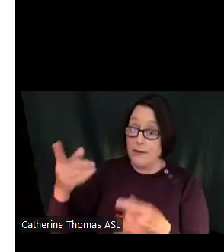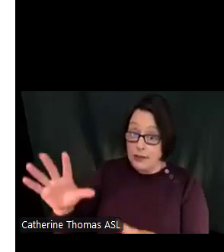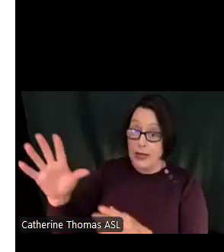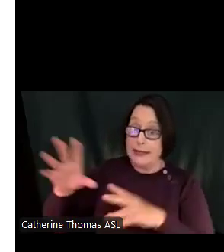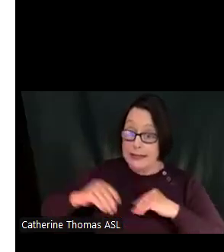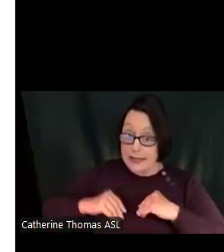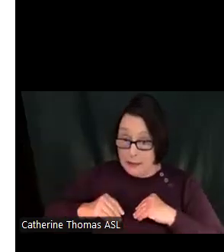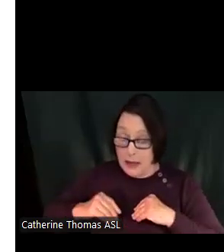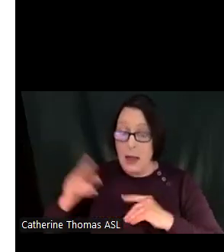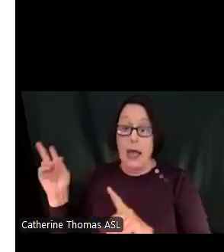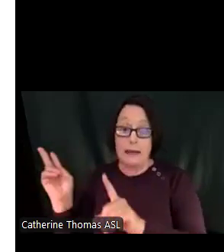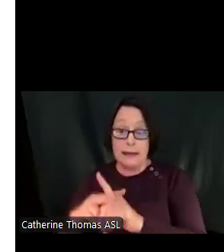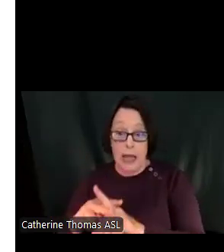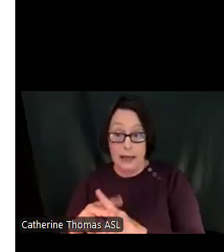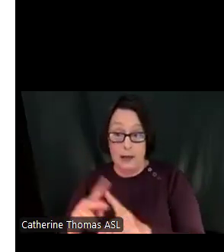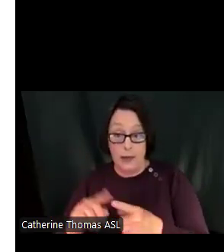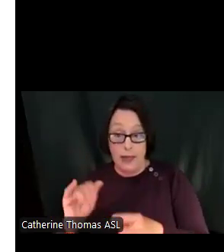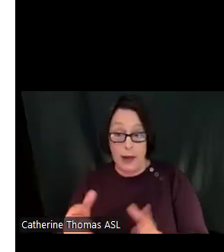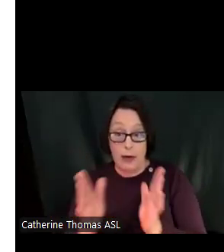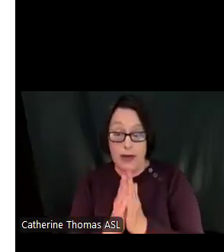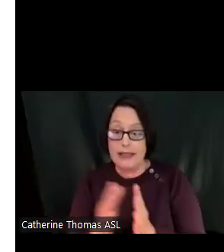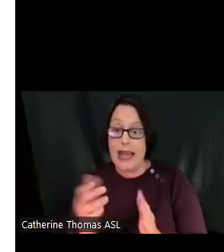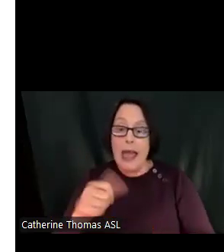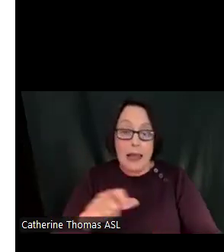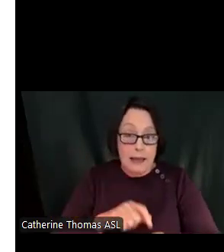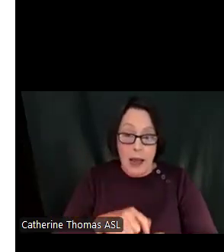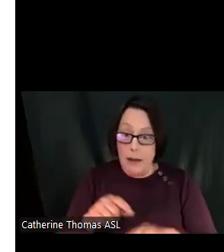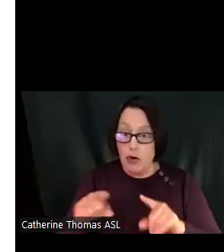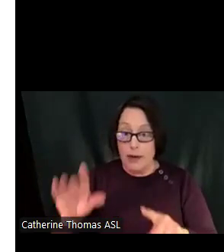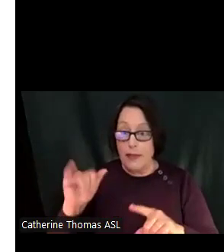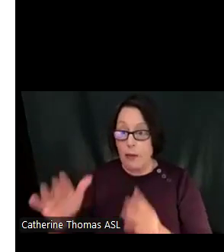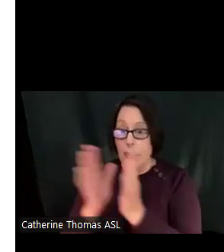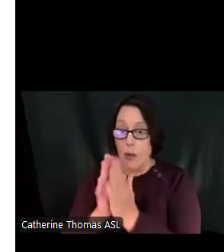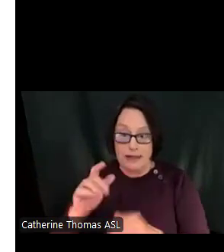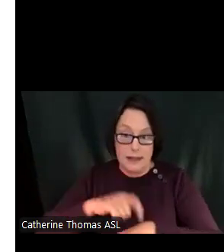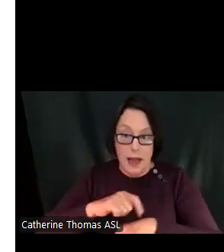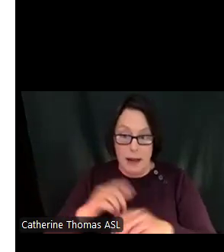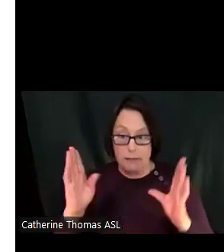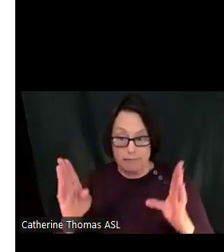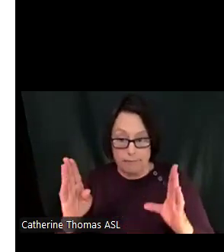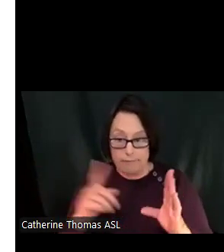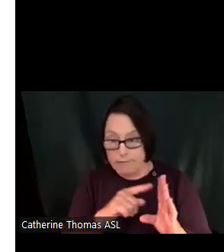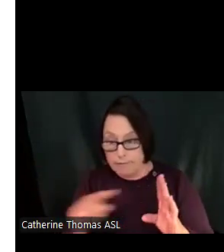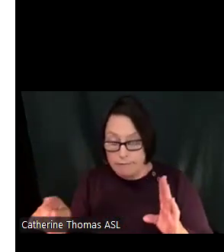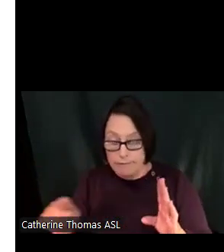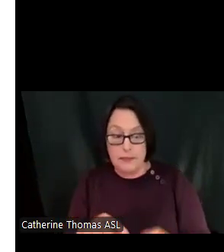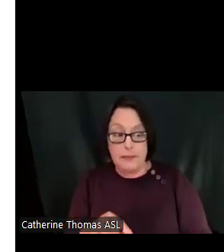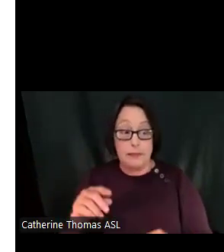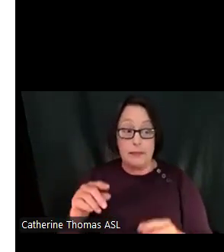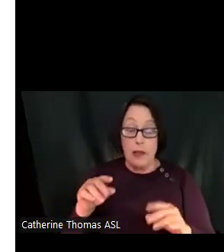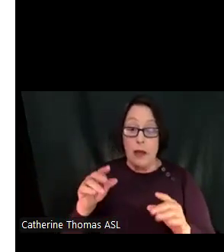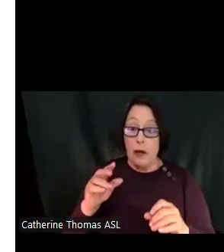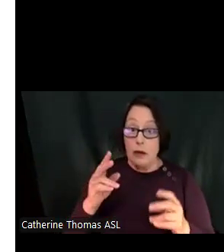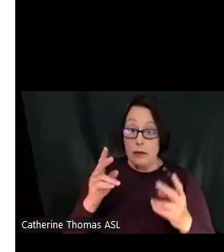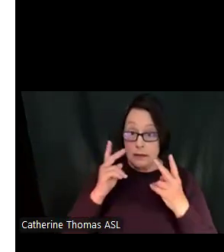assigned to the request at any point during the life cycle of the request. This rate is intended to measure whether there is a